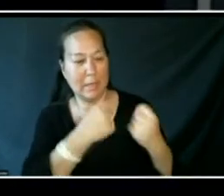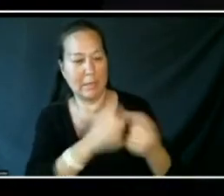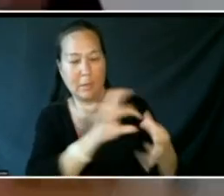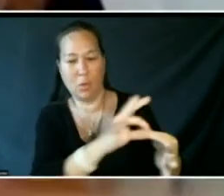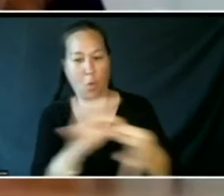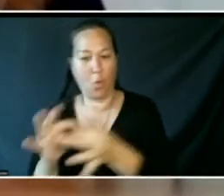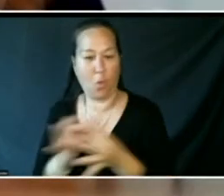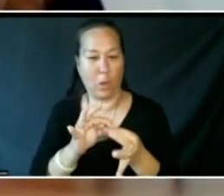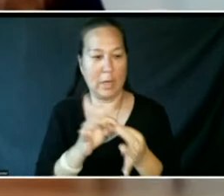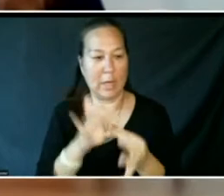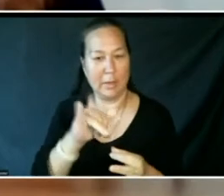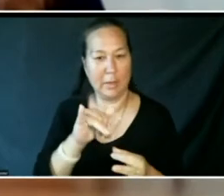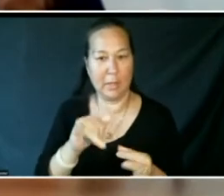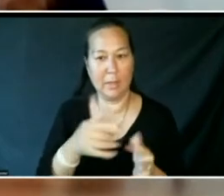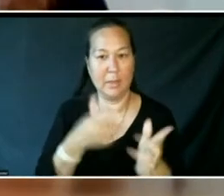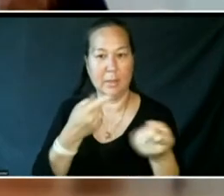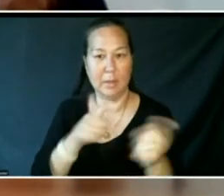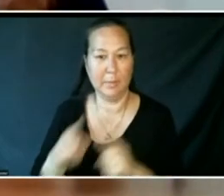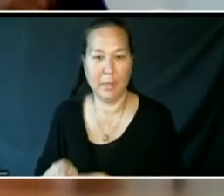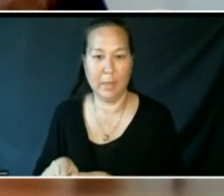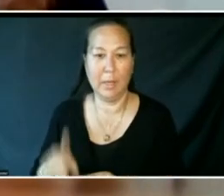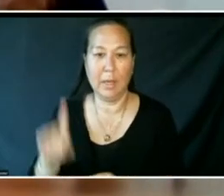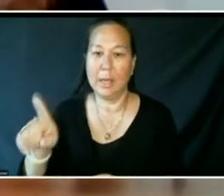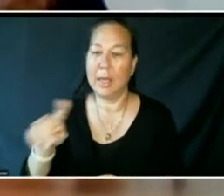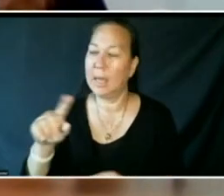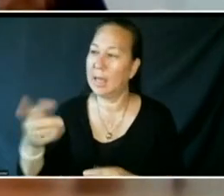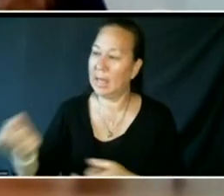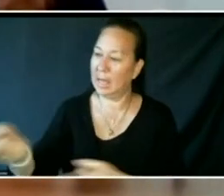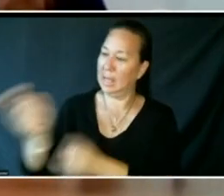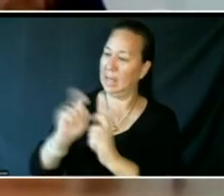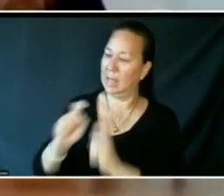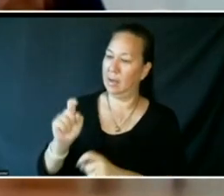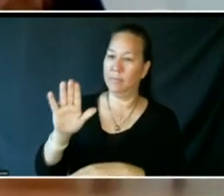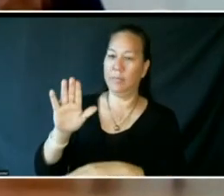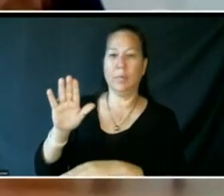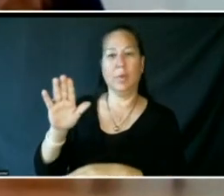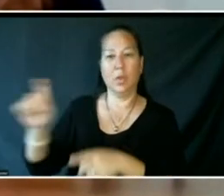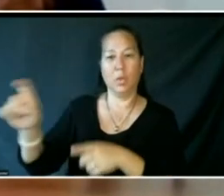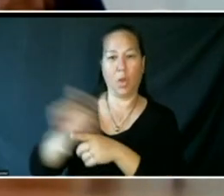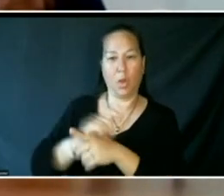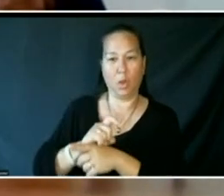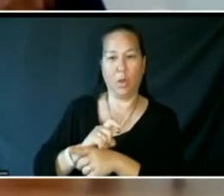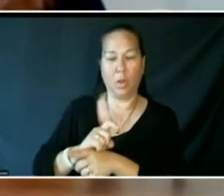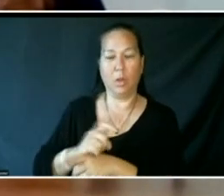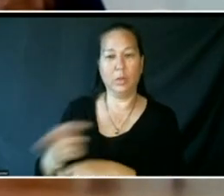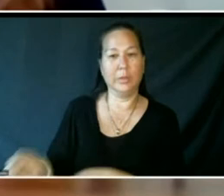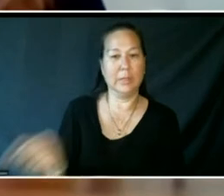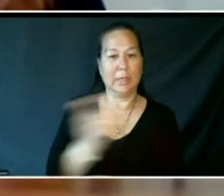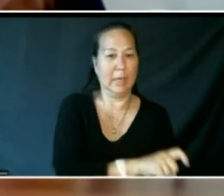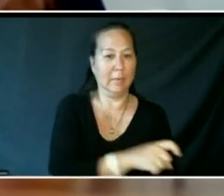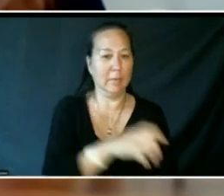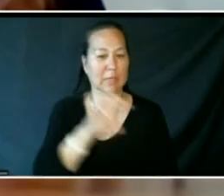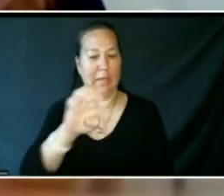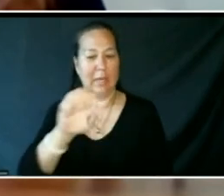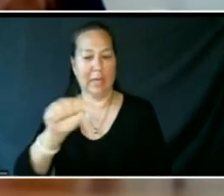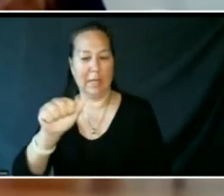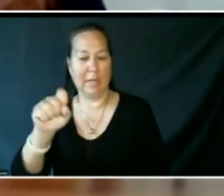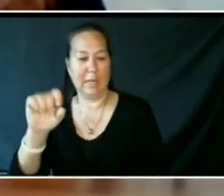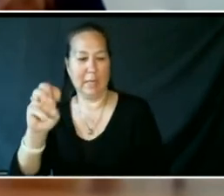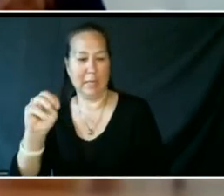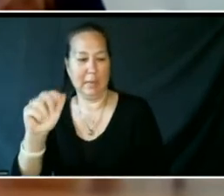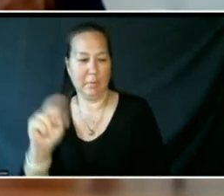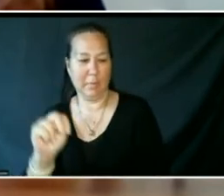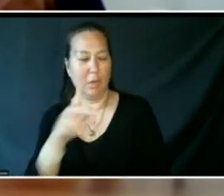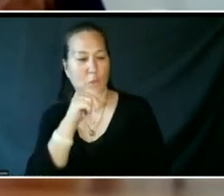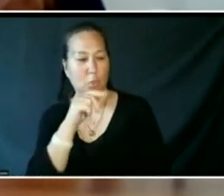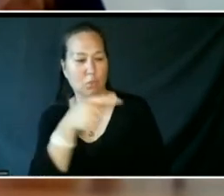called you? Essentially, he turned the call over to Mr. Eastman, who then proceeded to talk